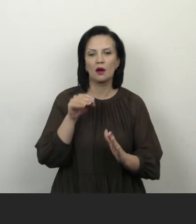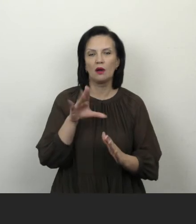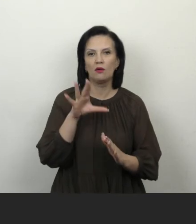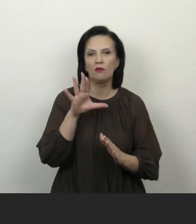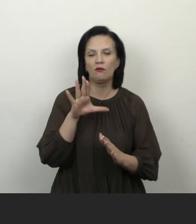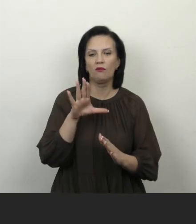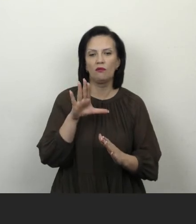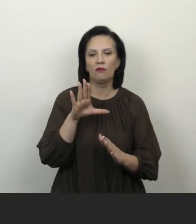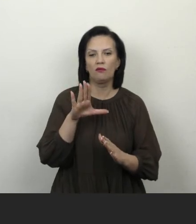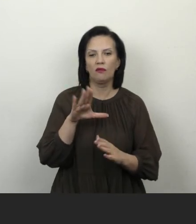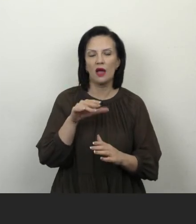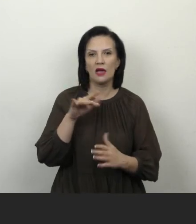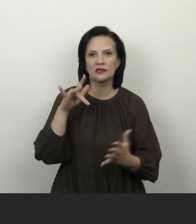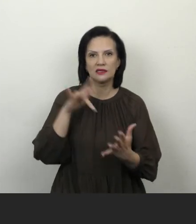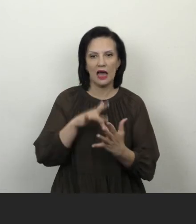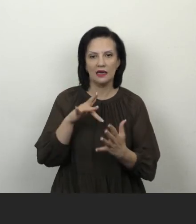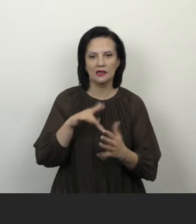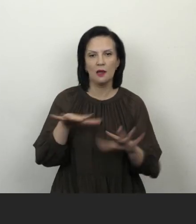the